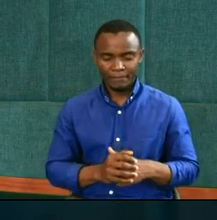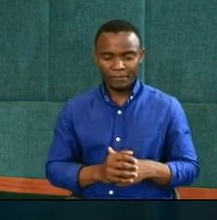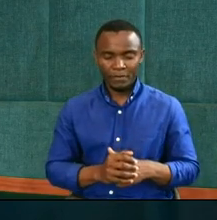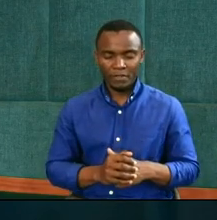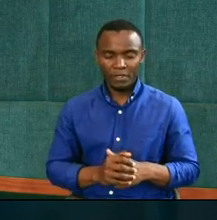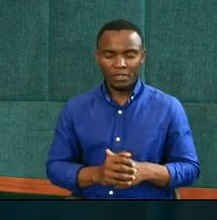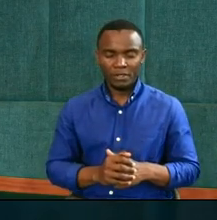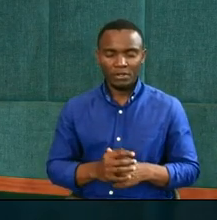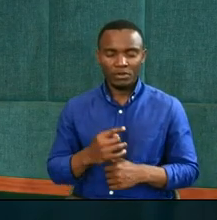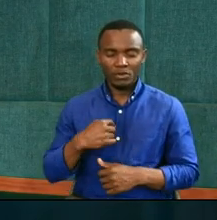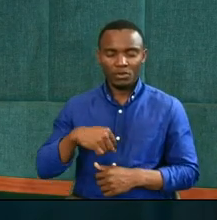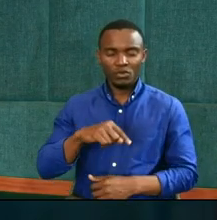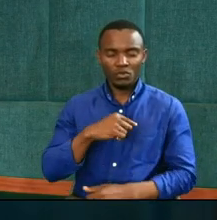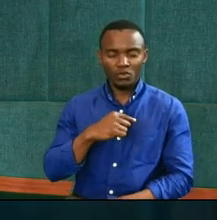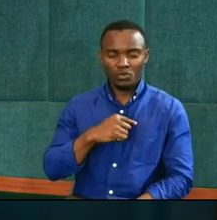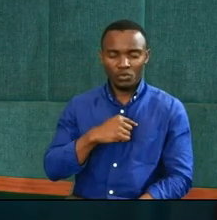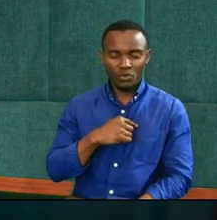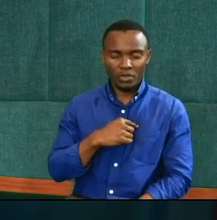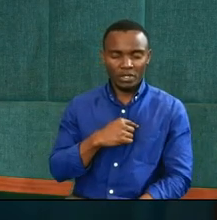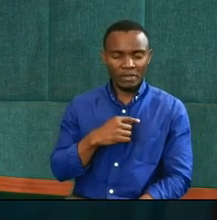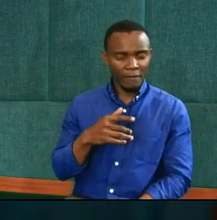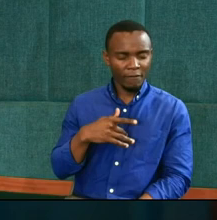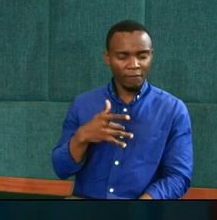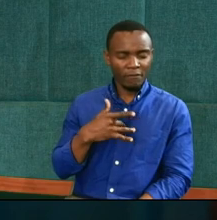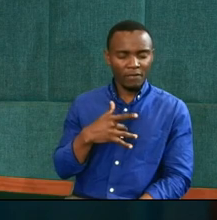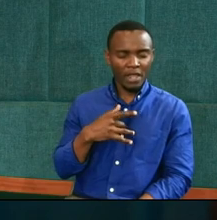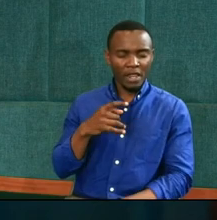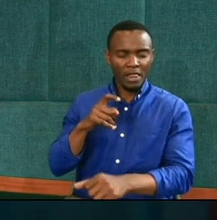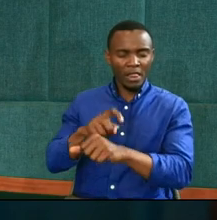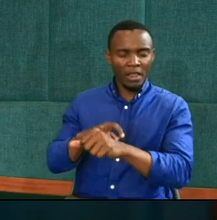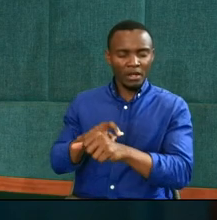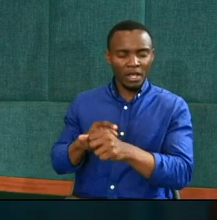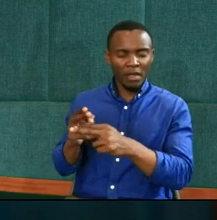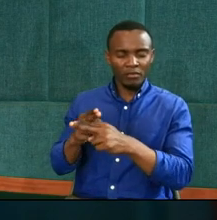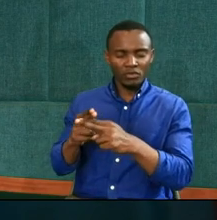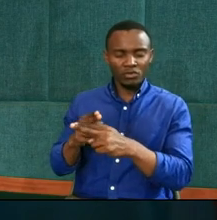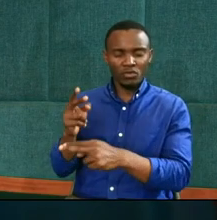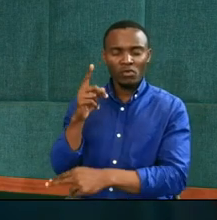We sense the time has come to an end.